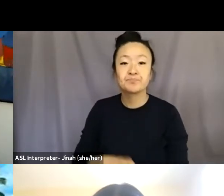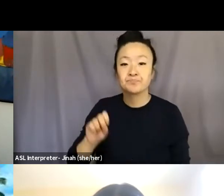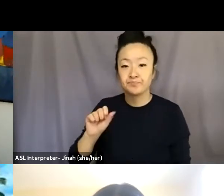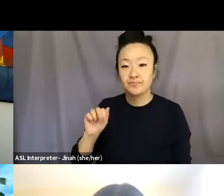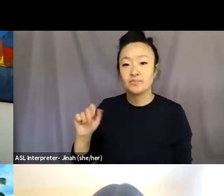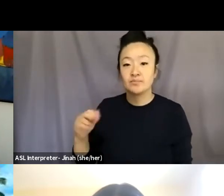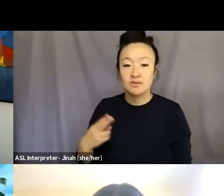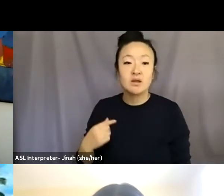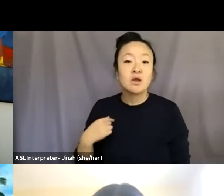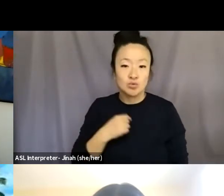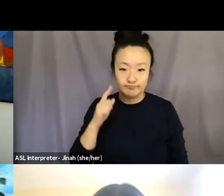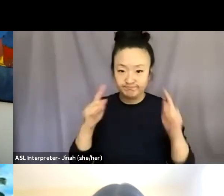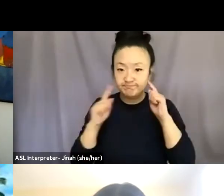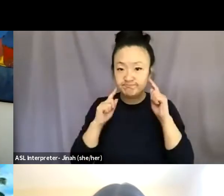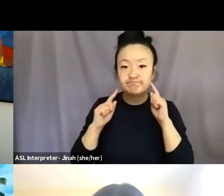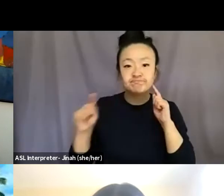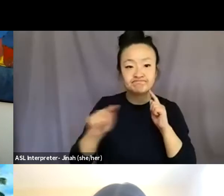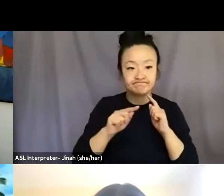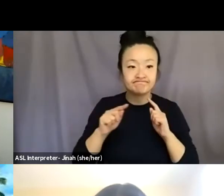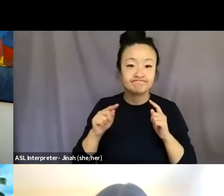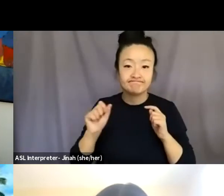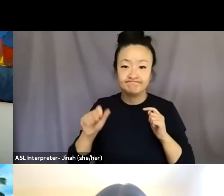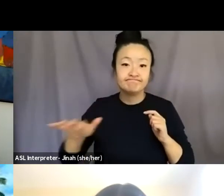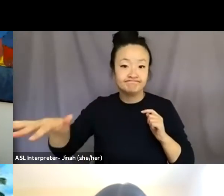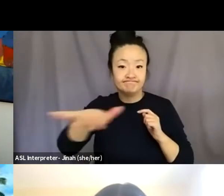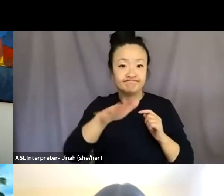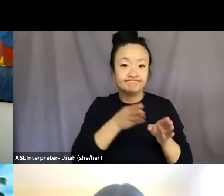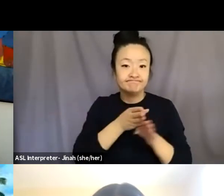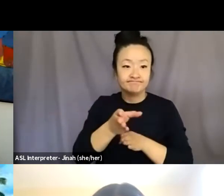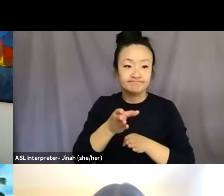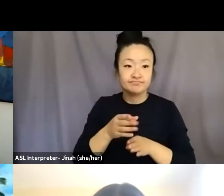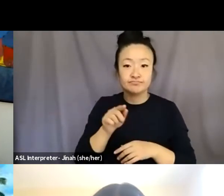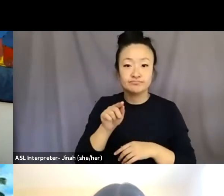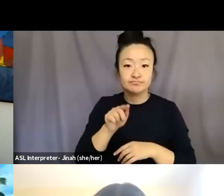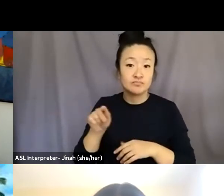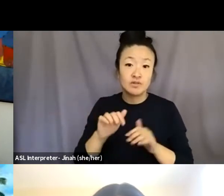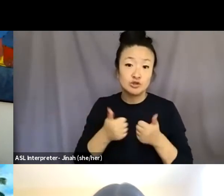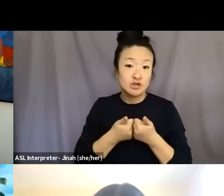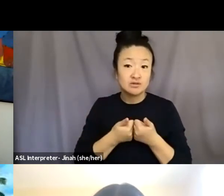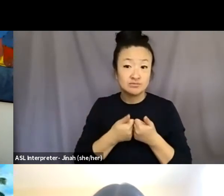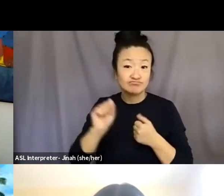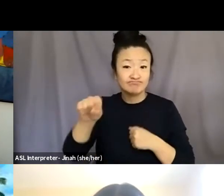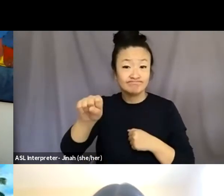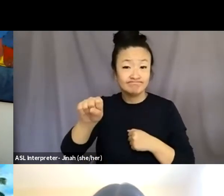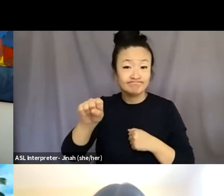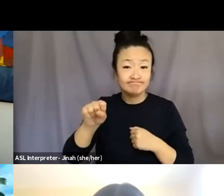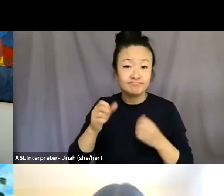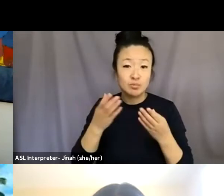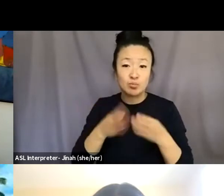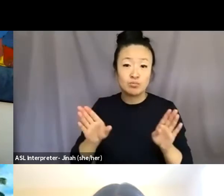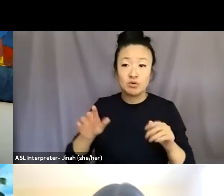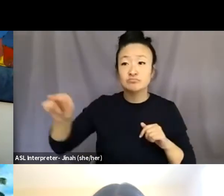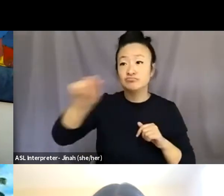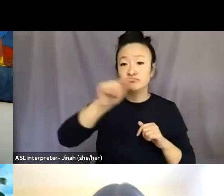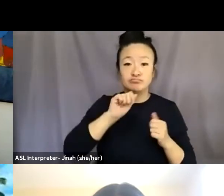Yeah, we're hearing that. We're hearing that across the sector, that those are challenges really broadly being faced.